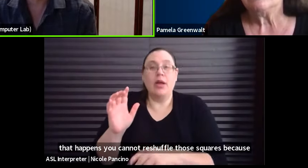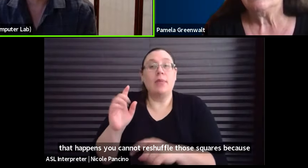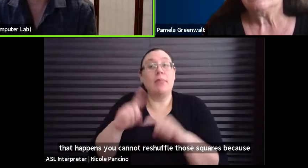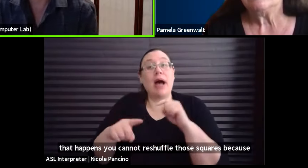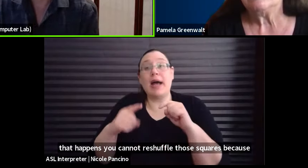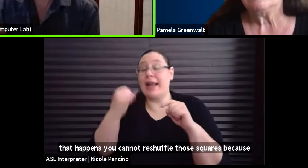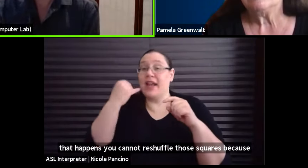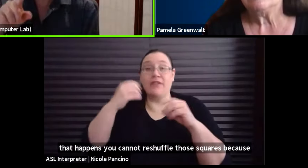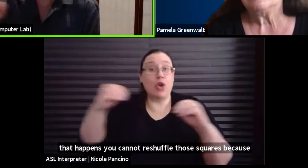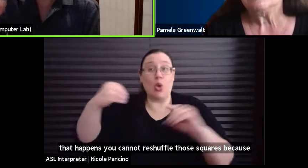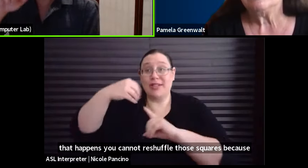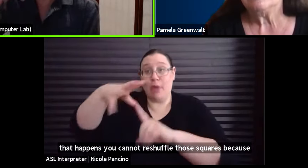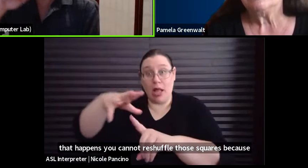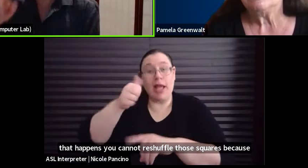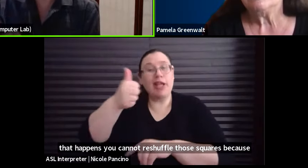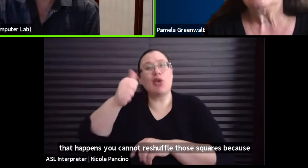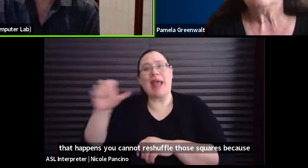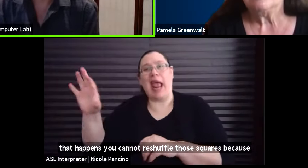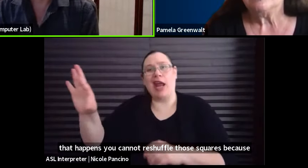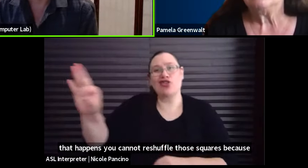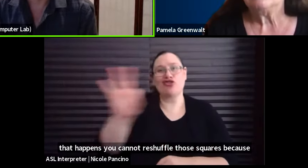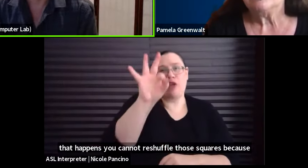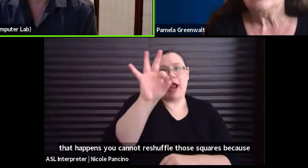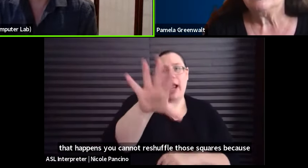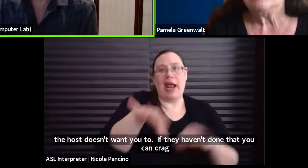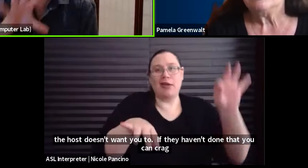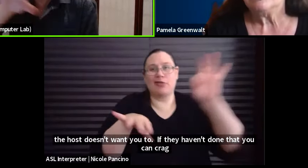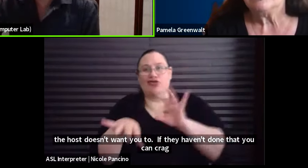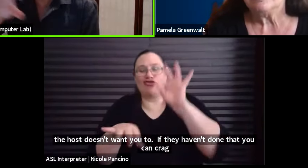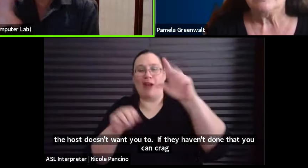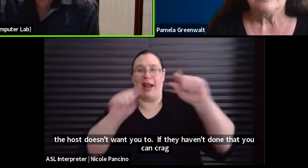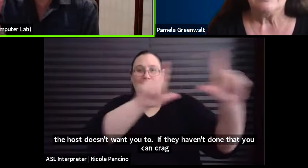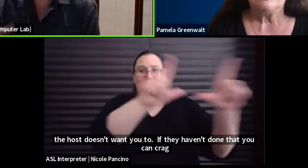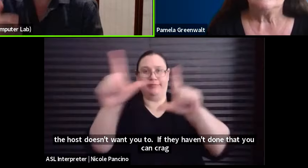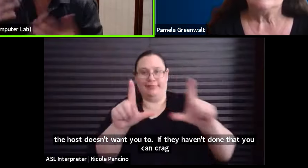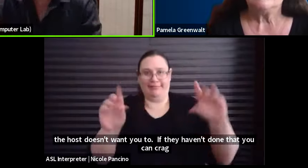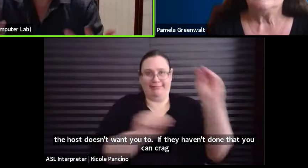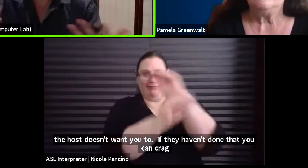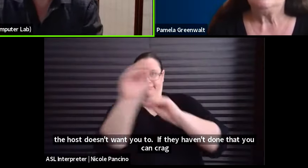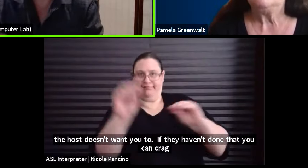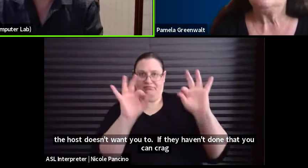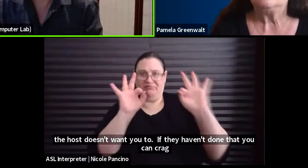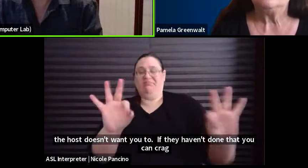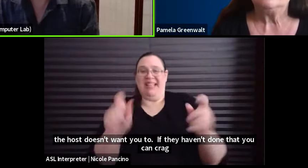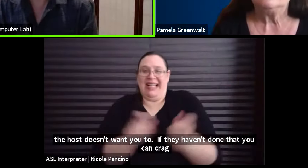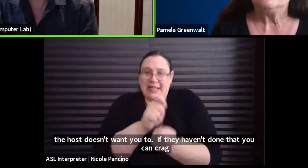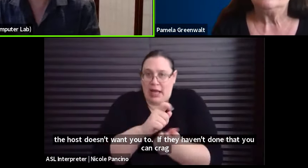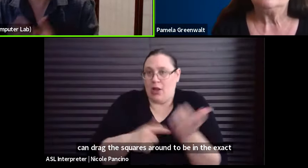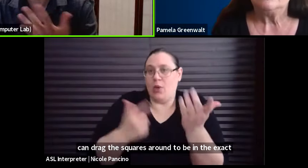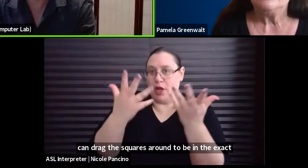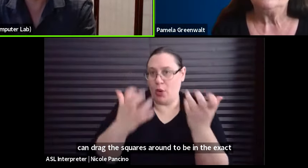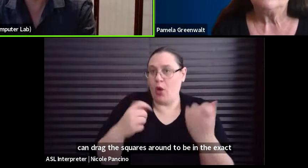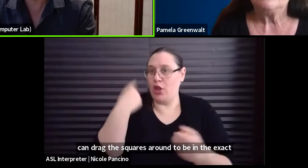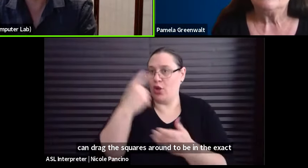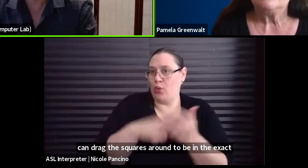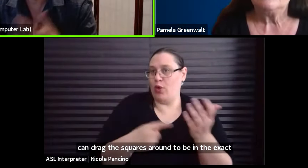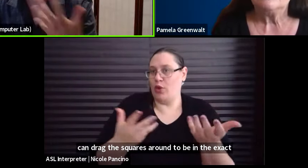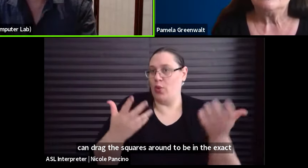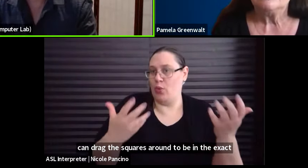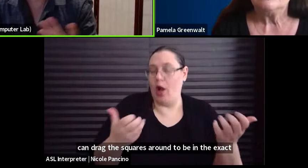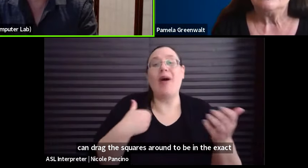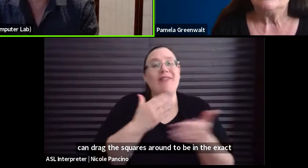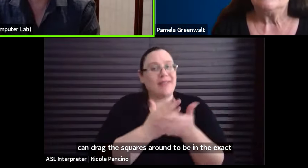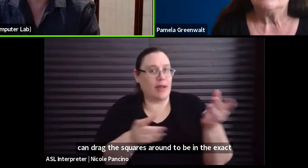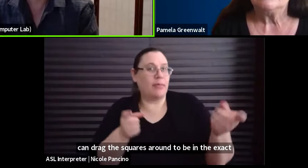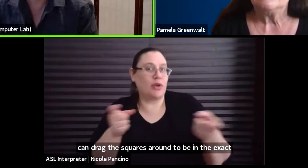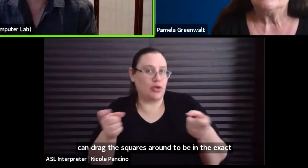done that, you can actually drag the squares around to be in the exact pattern you want, so that it'll look the way you want it to look. So you do have some control,